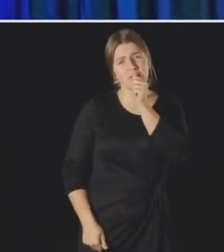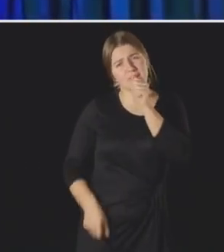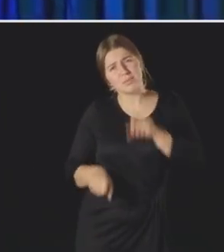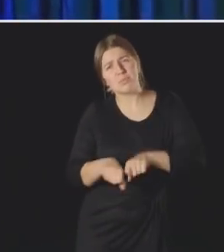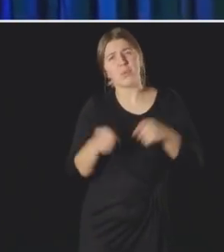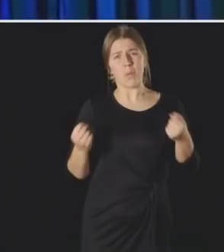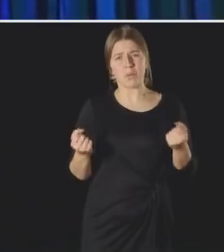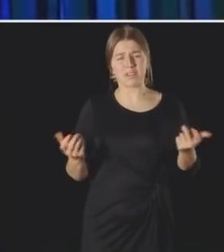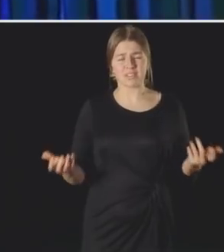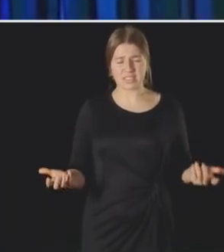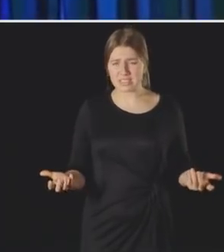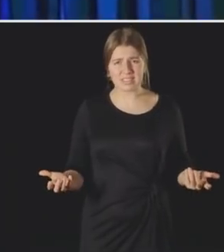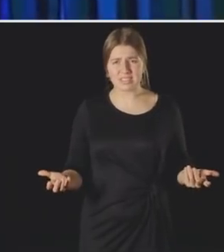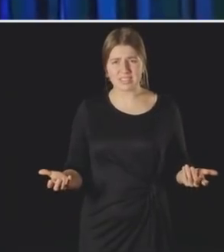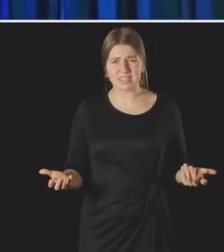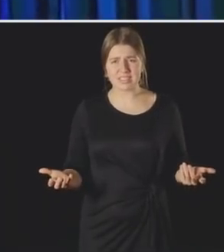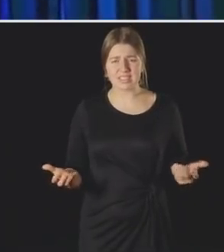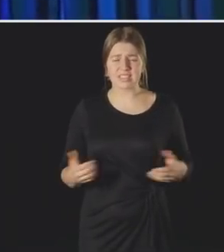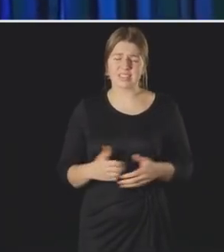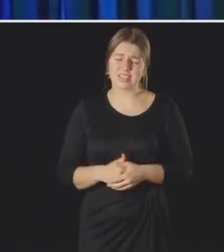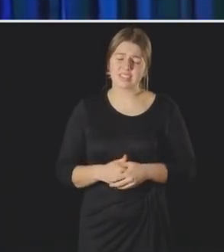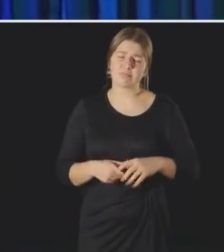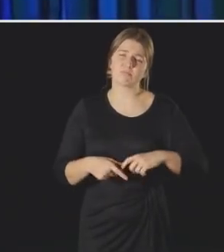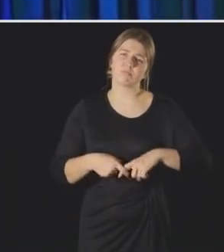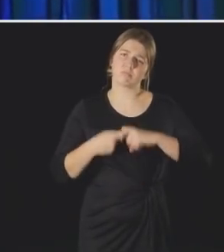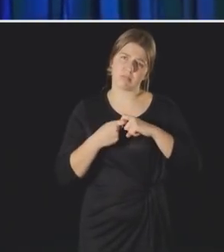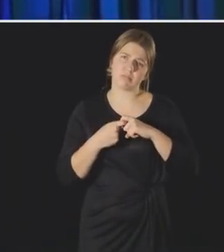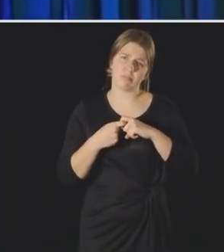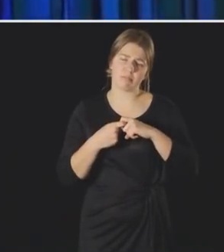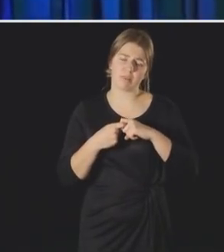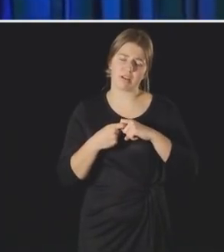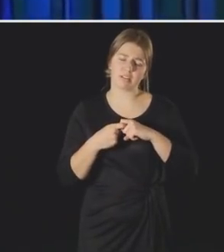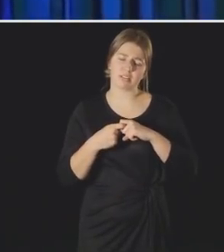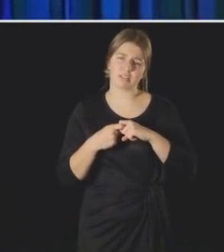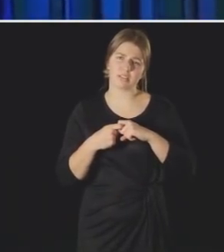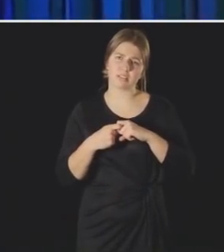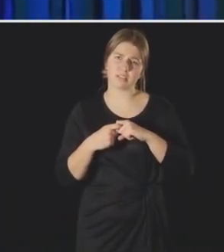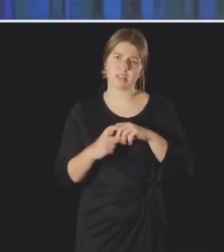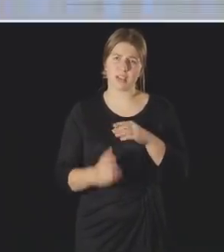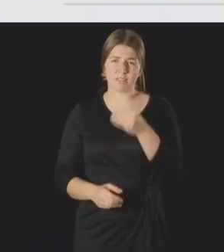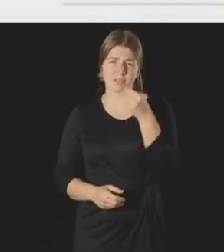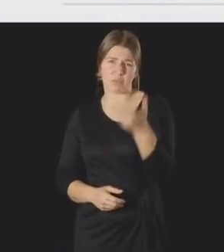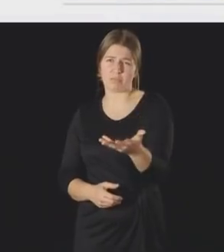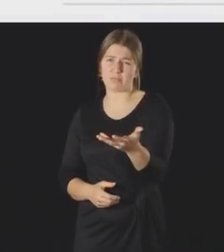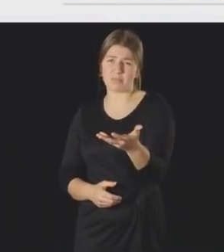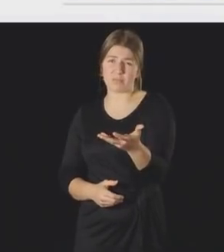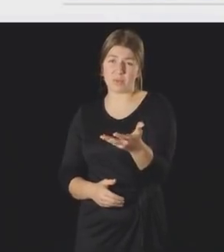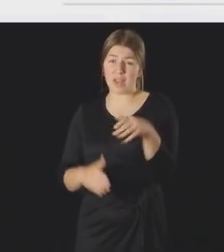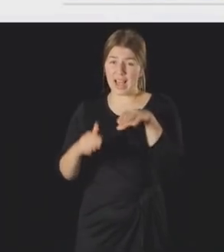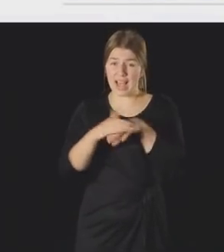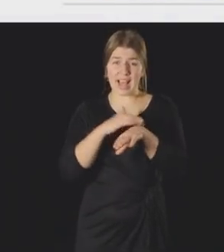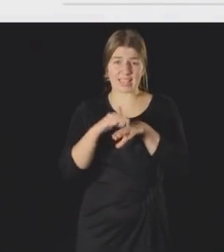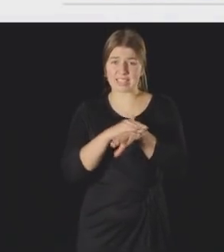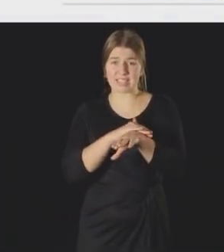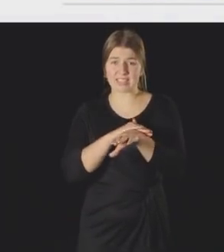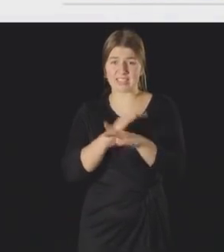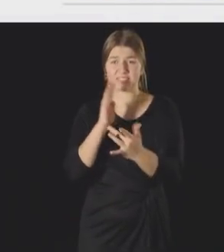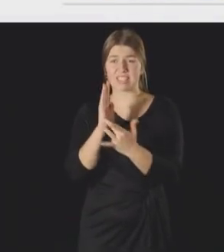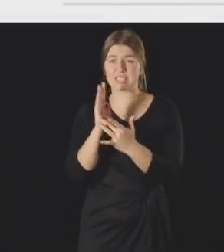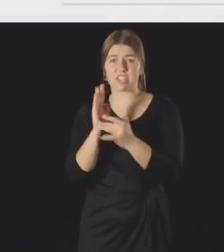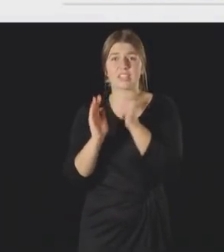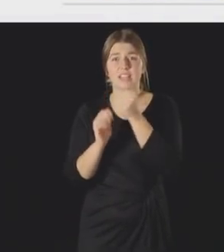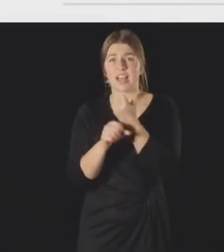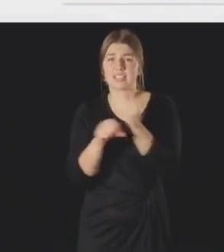I'd like to pause and show you just how easy it is to access an unsecured device. Here's a website open